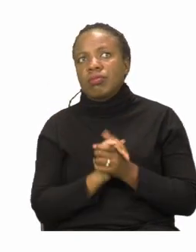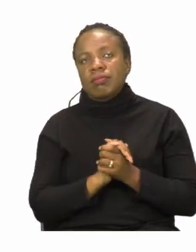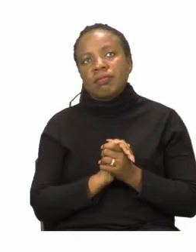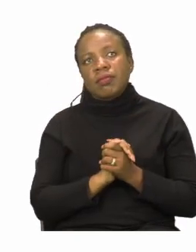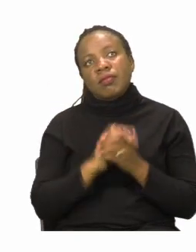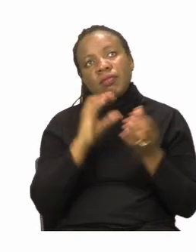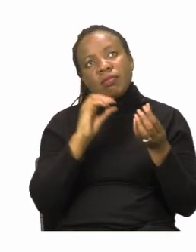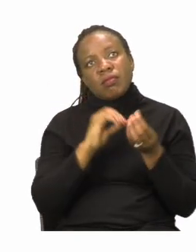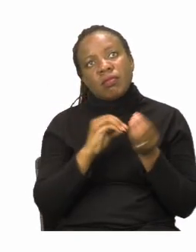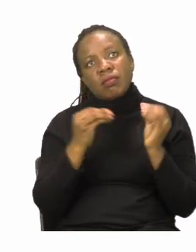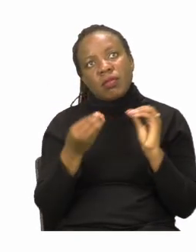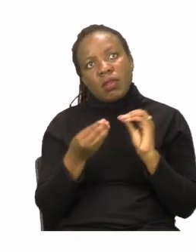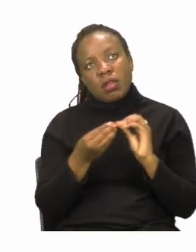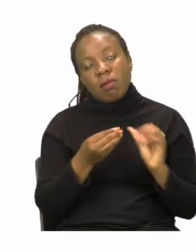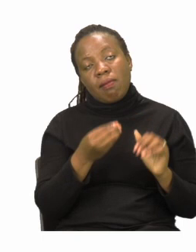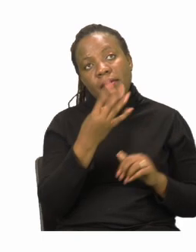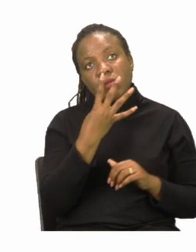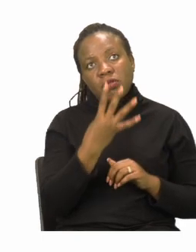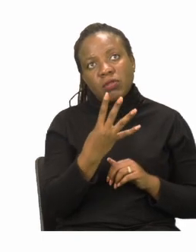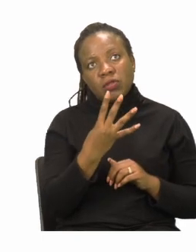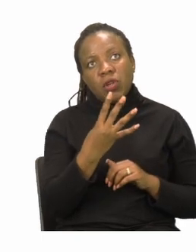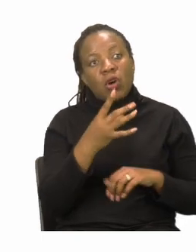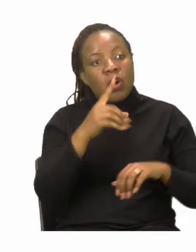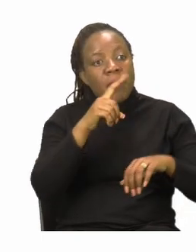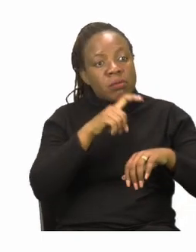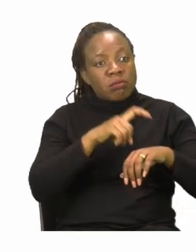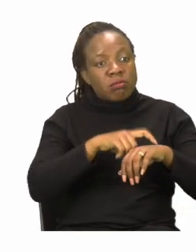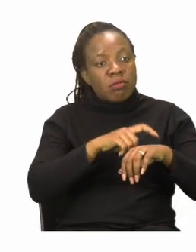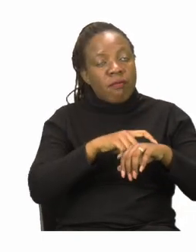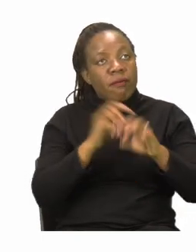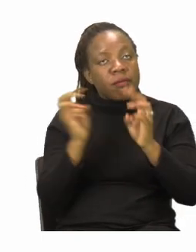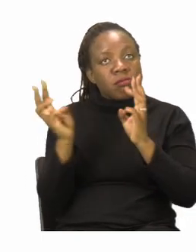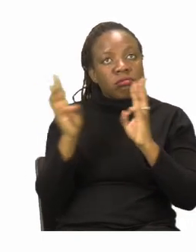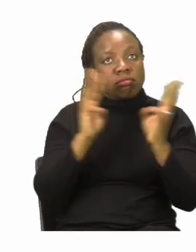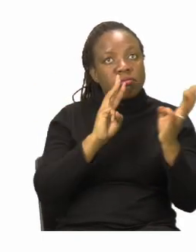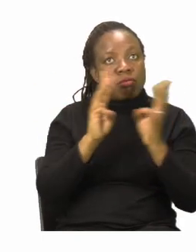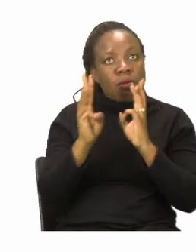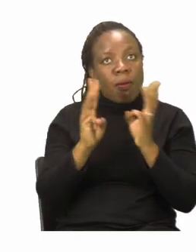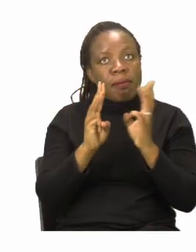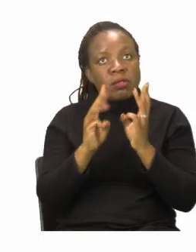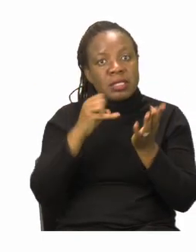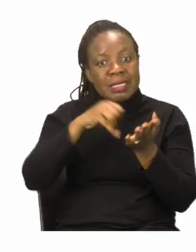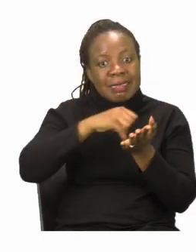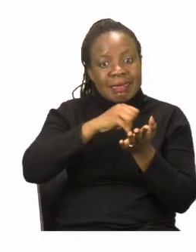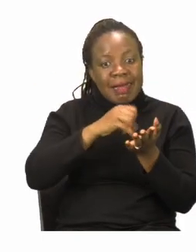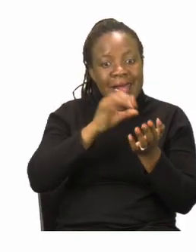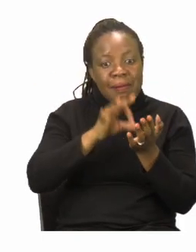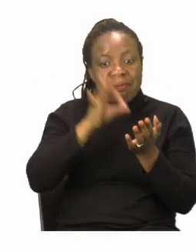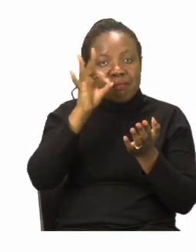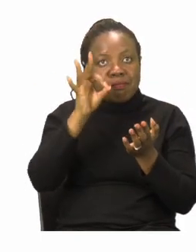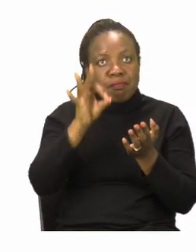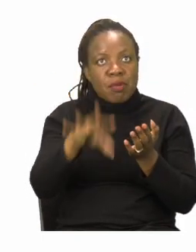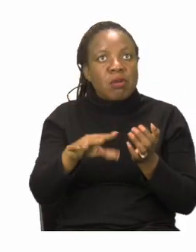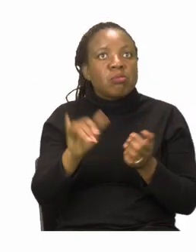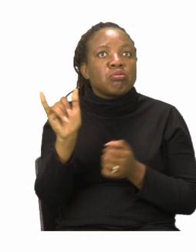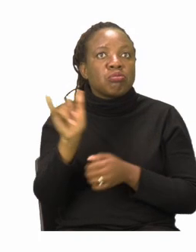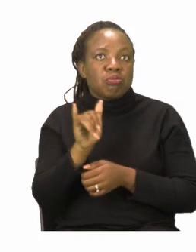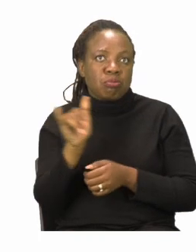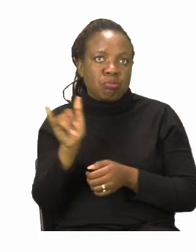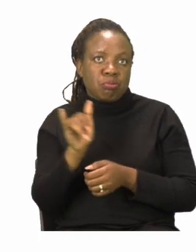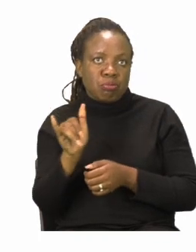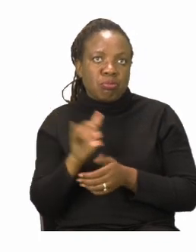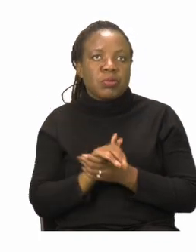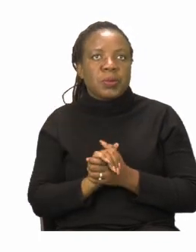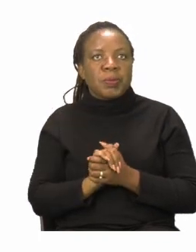plant seeds? Number 5. What do you think will happen